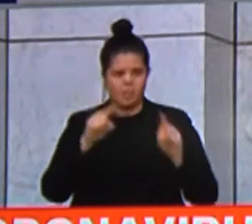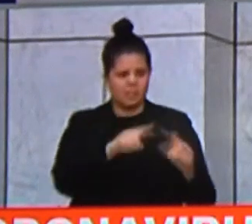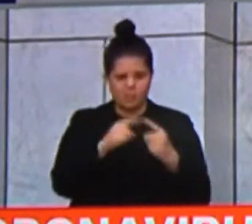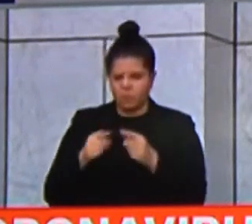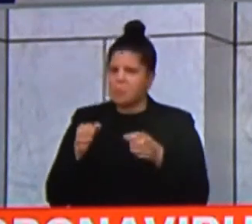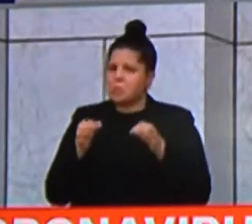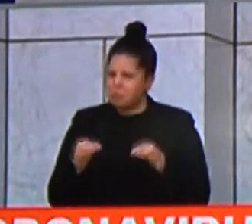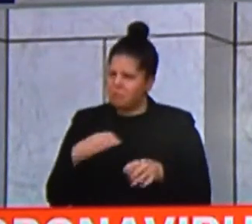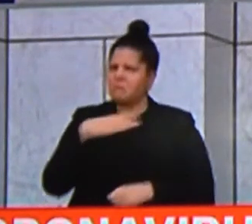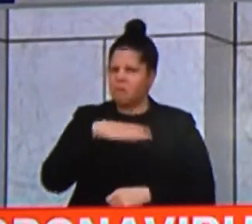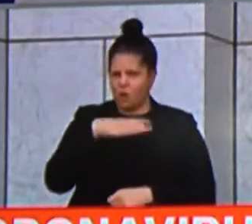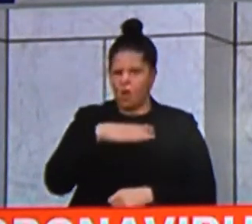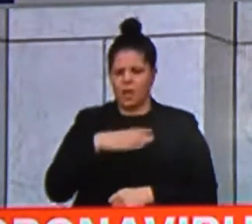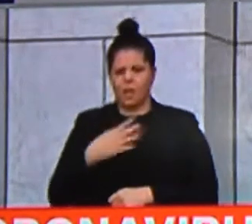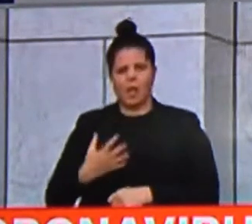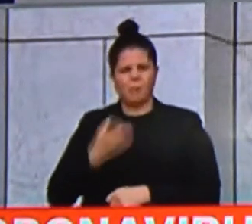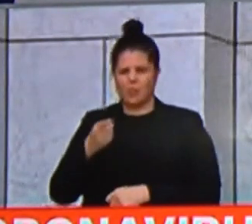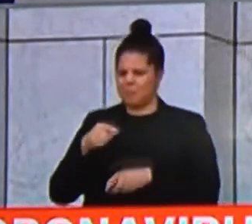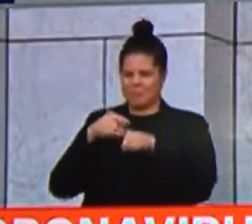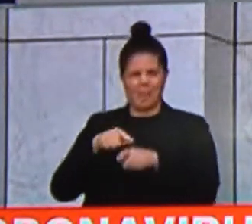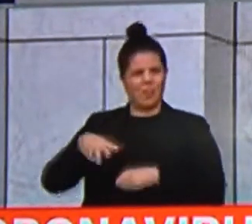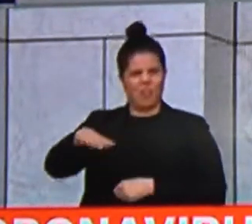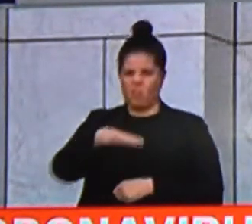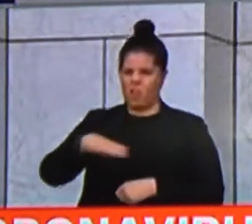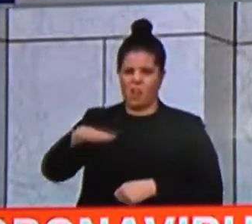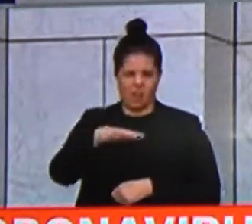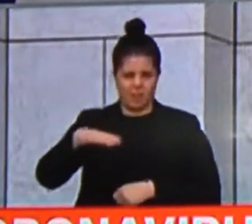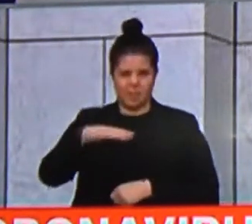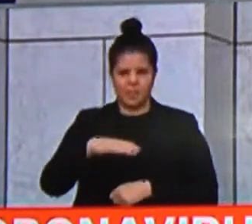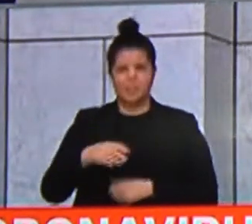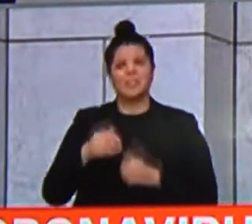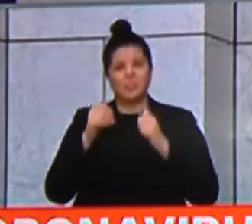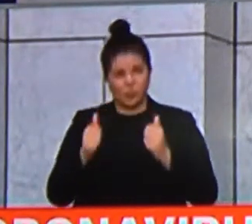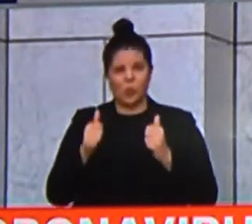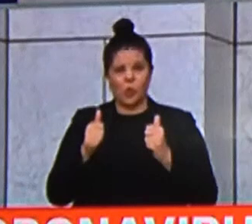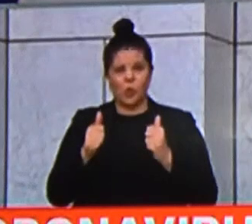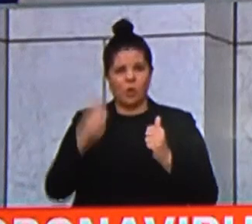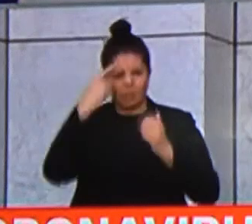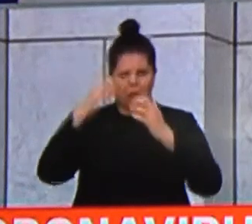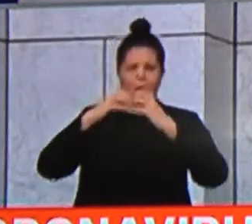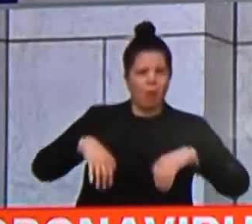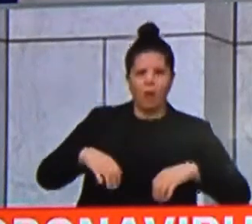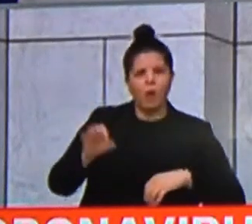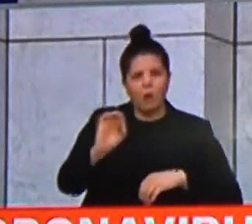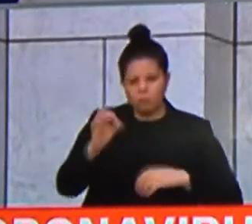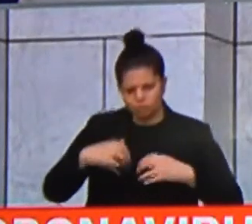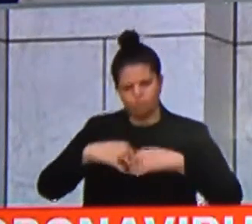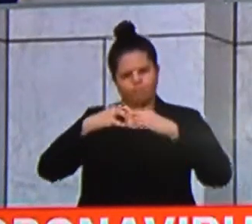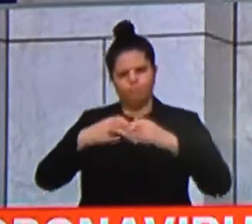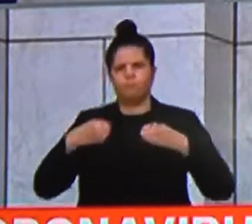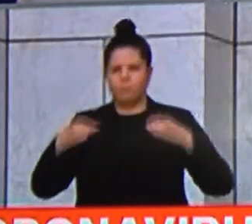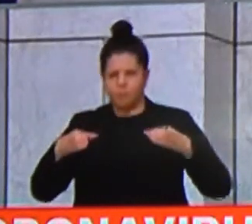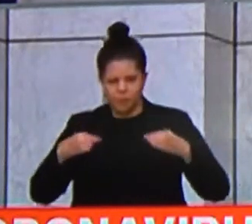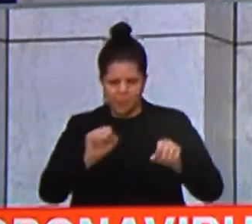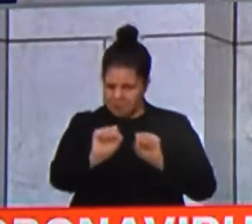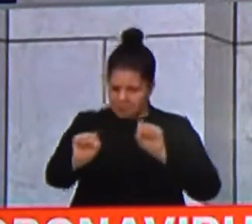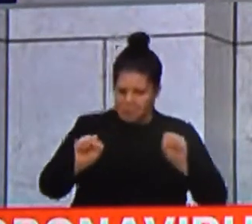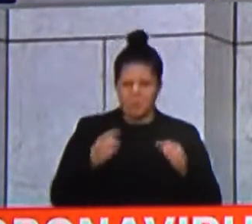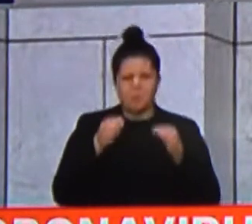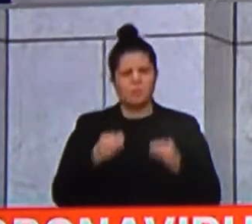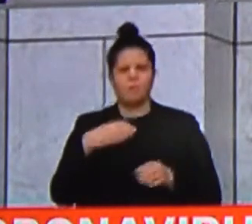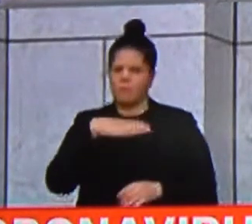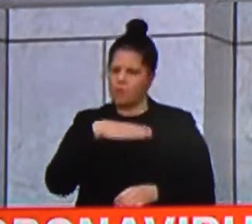essential. So different views will come in, but one voice has come out, and that is the national medical voice. And I just want to say,